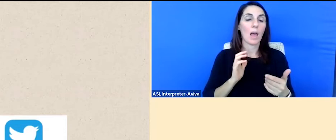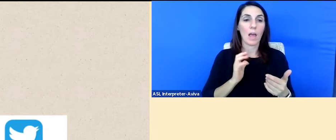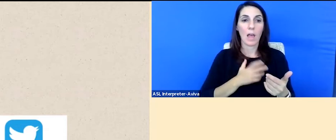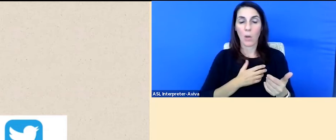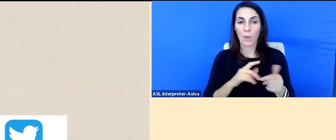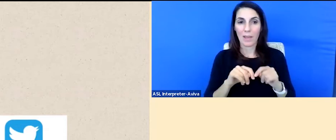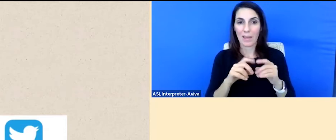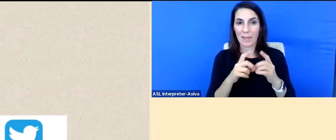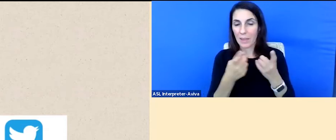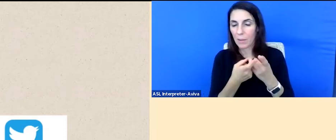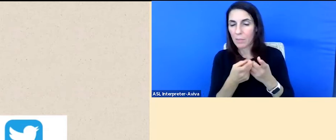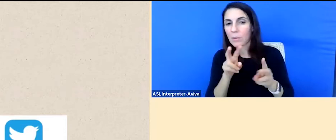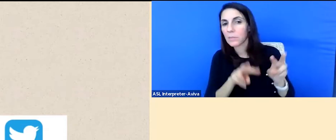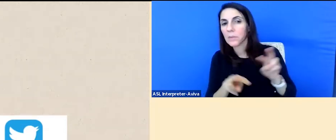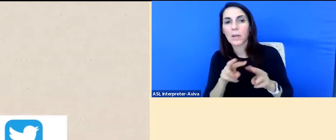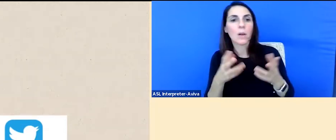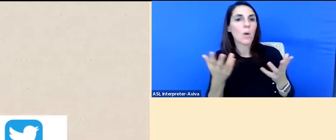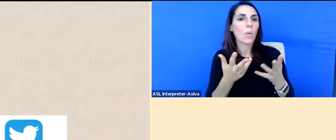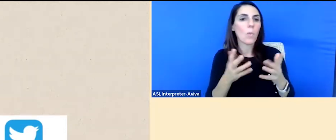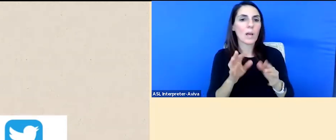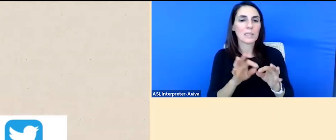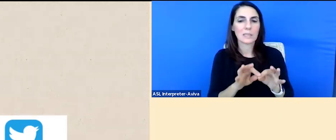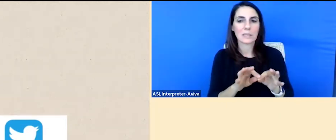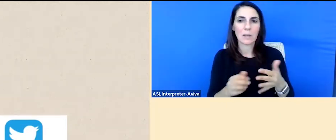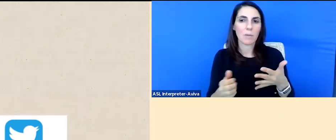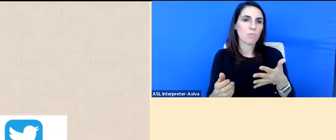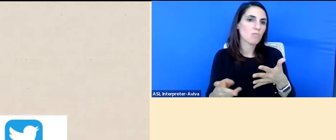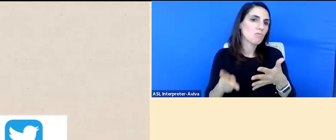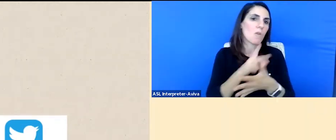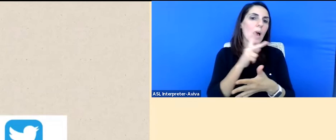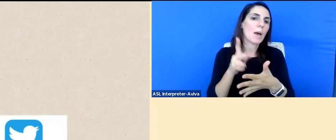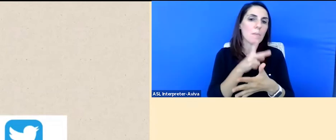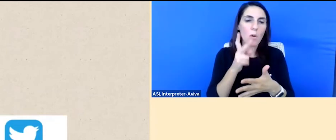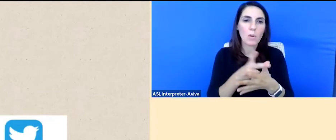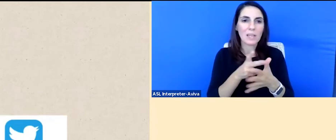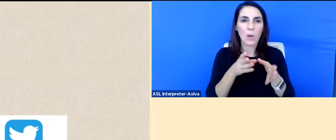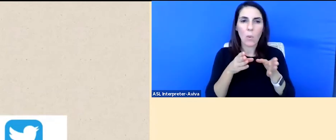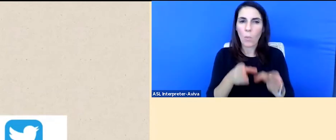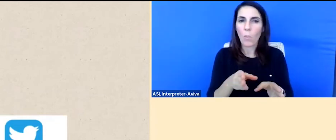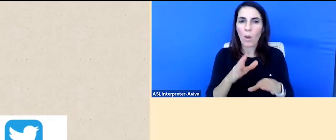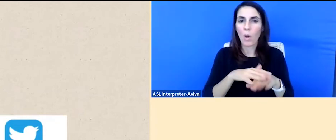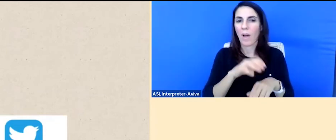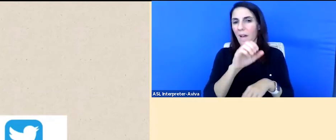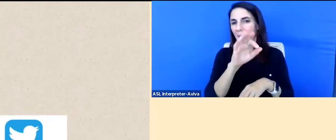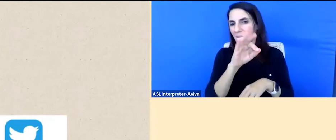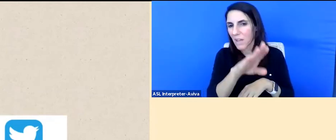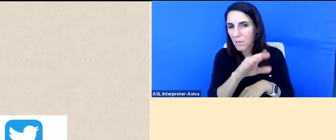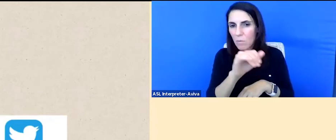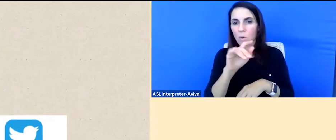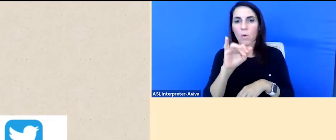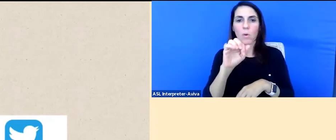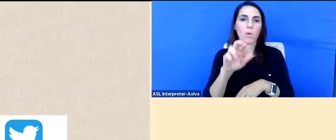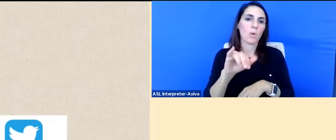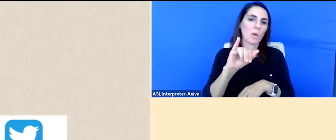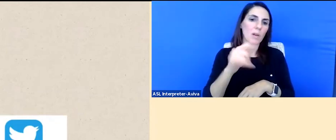after the county's primary channels on Facebook and on Instagram. So if you want to tweet directly